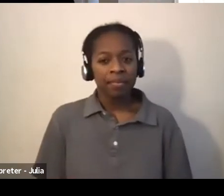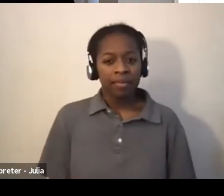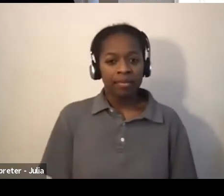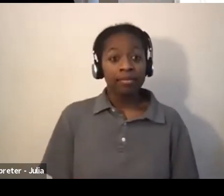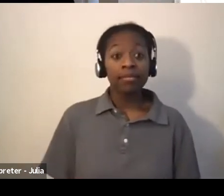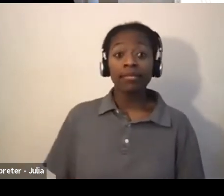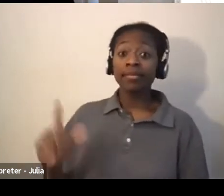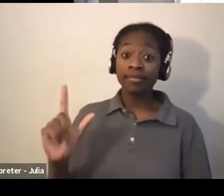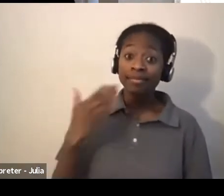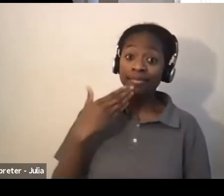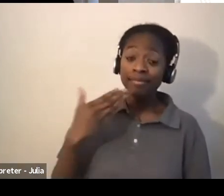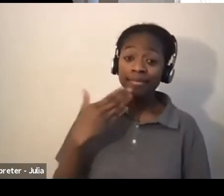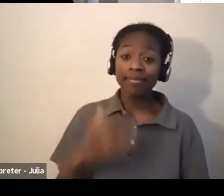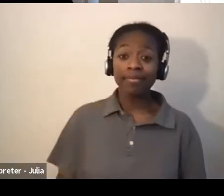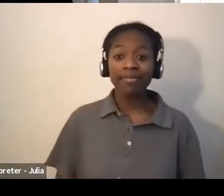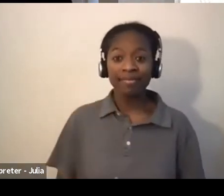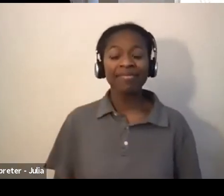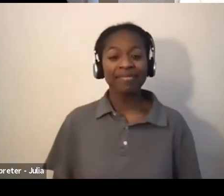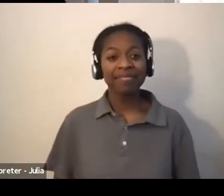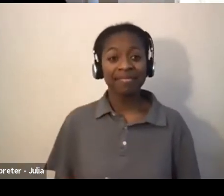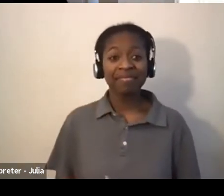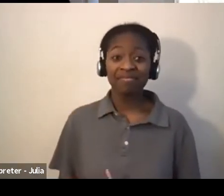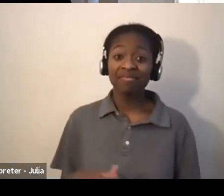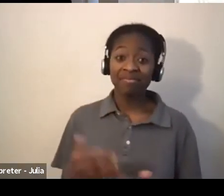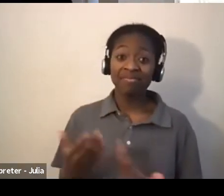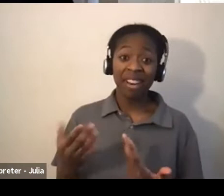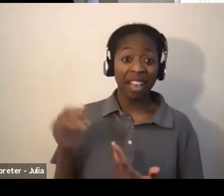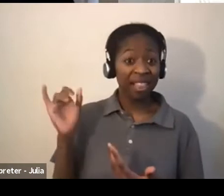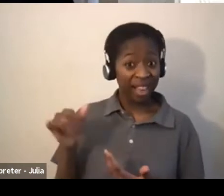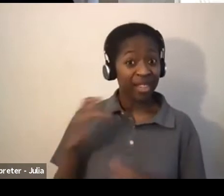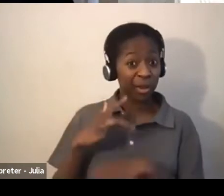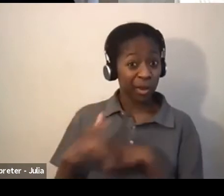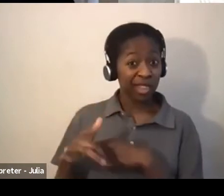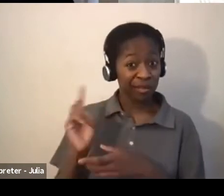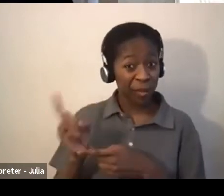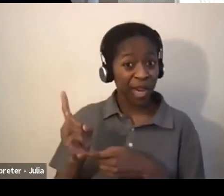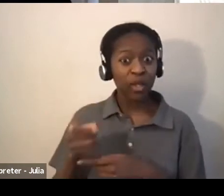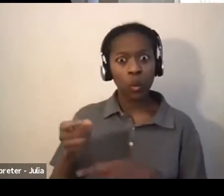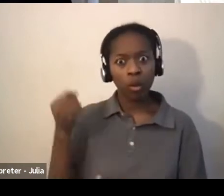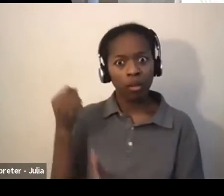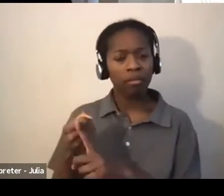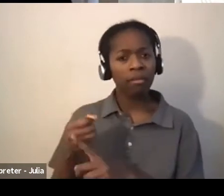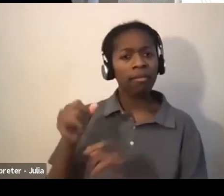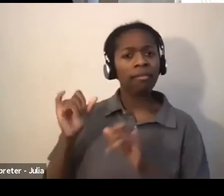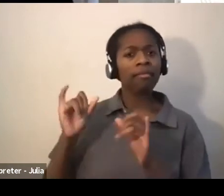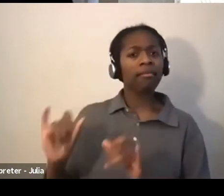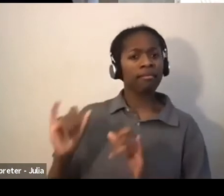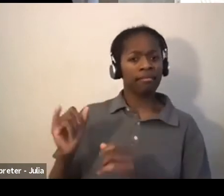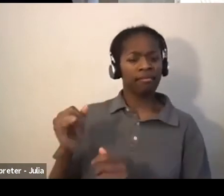Thank you for sharing that. that's an early moment of realization, because